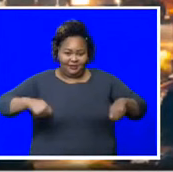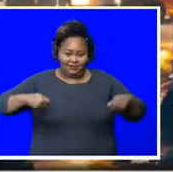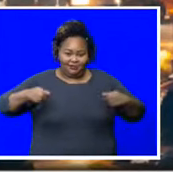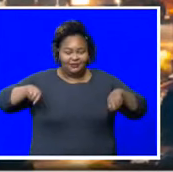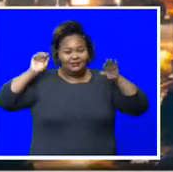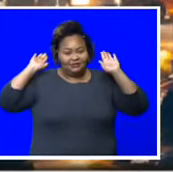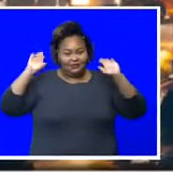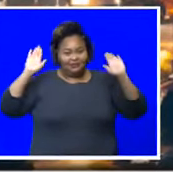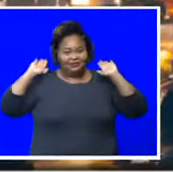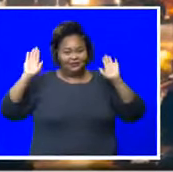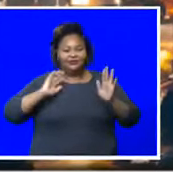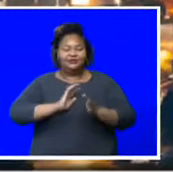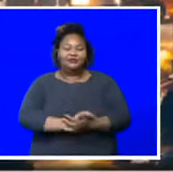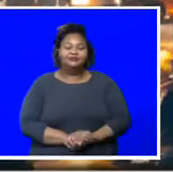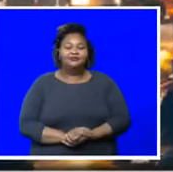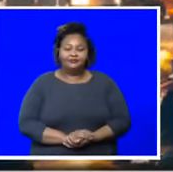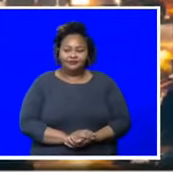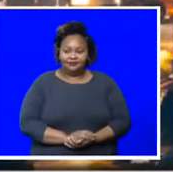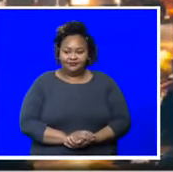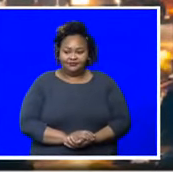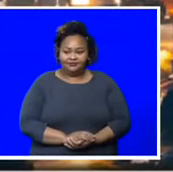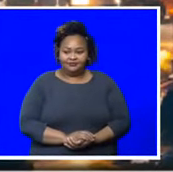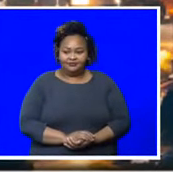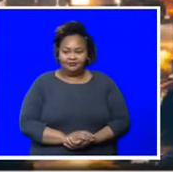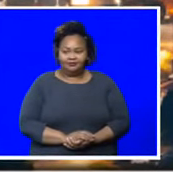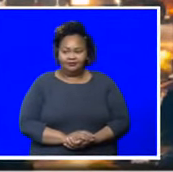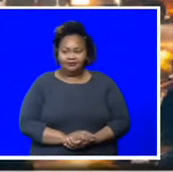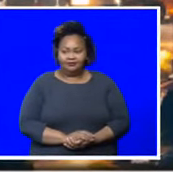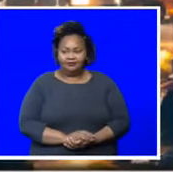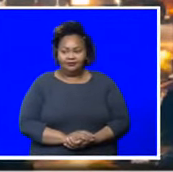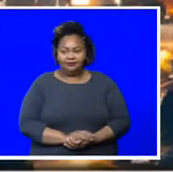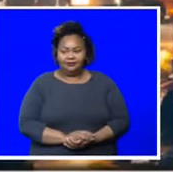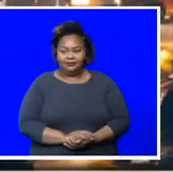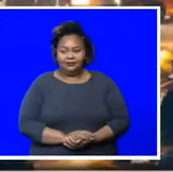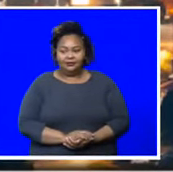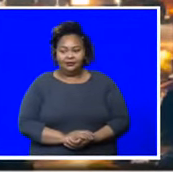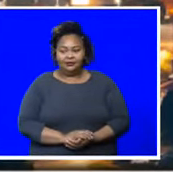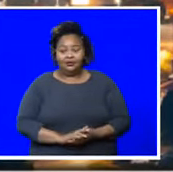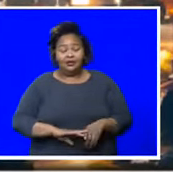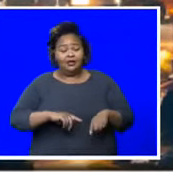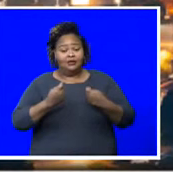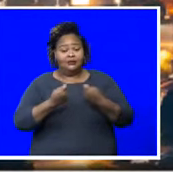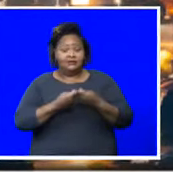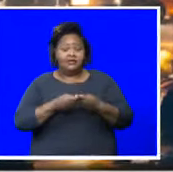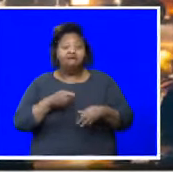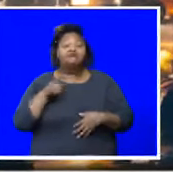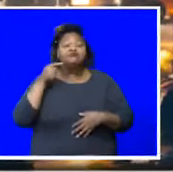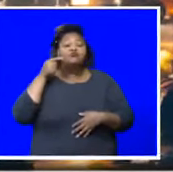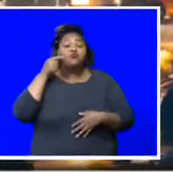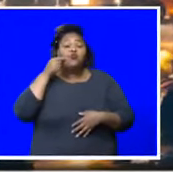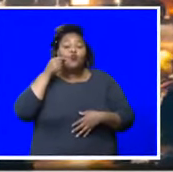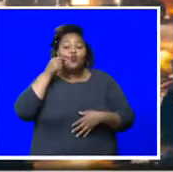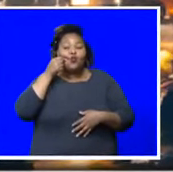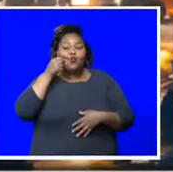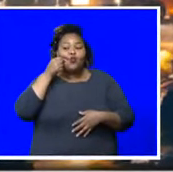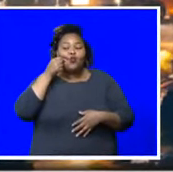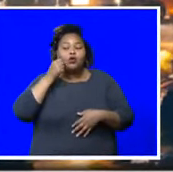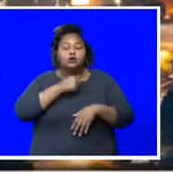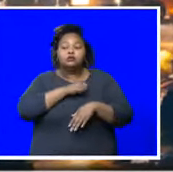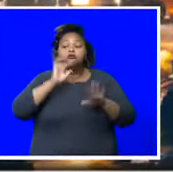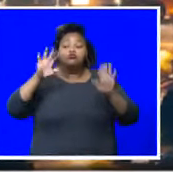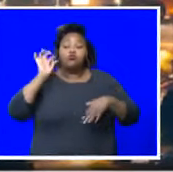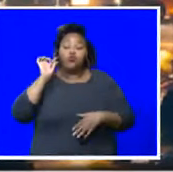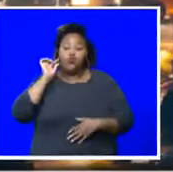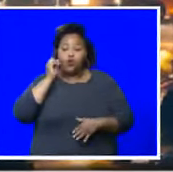Kalelo mohle asiphendze sikwamukele sesingena ke toke tindzaba timidlalo licembu le tinyosi selenyukele ke endzabe endzaweni yelishumi